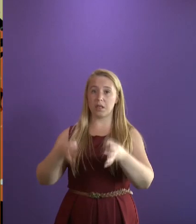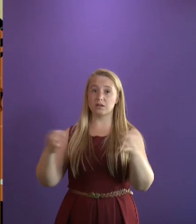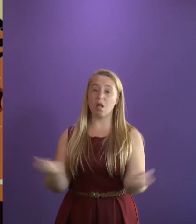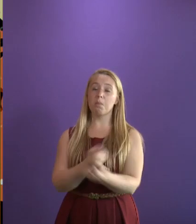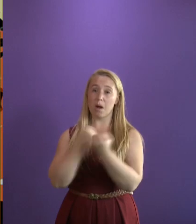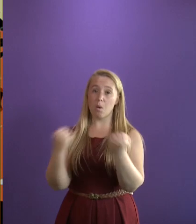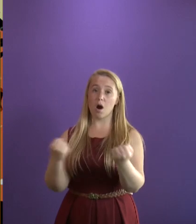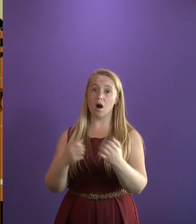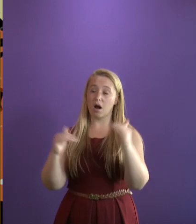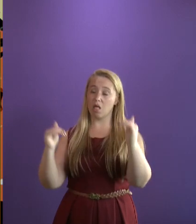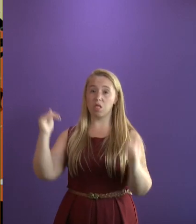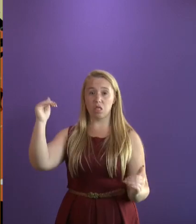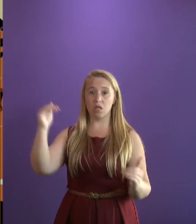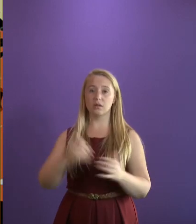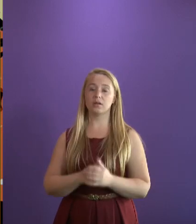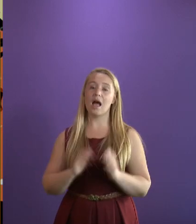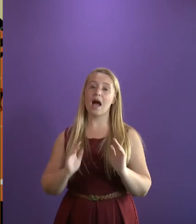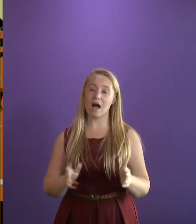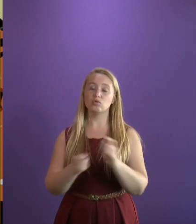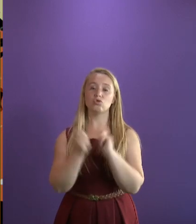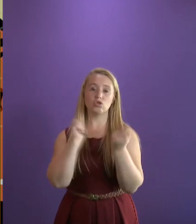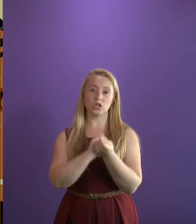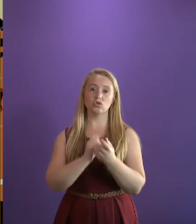power. Let's change that.